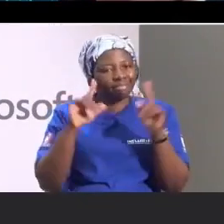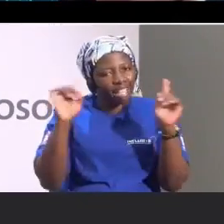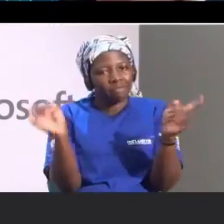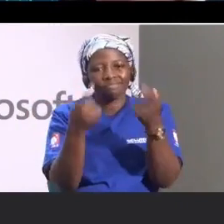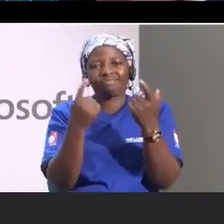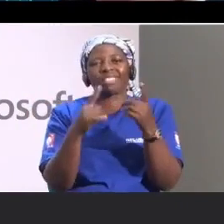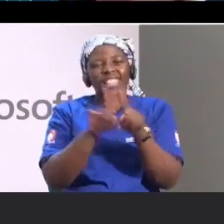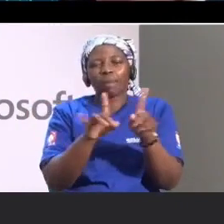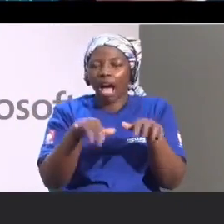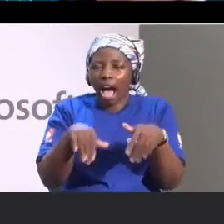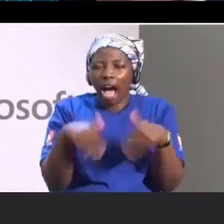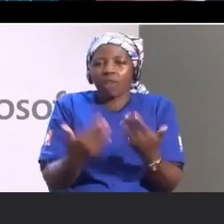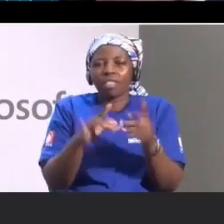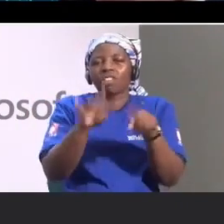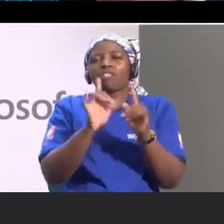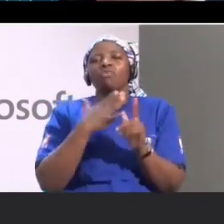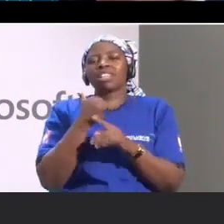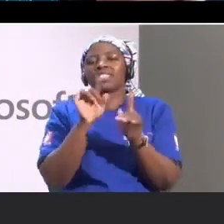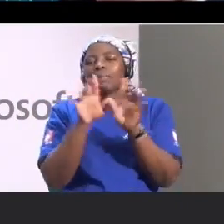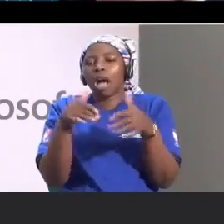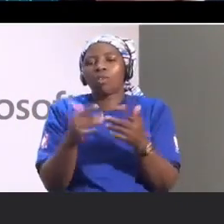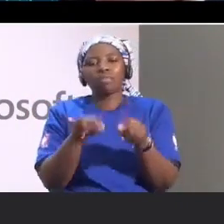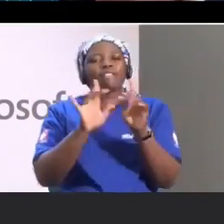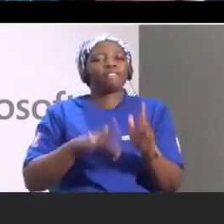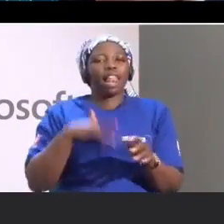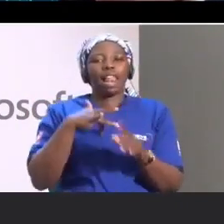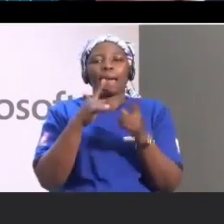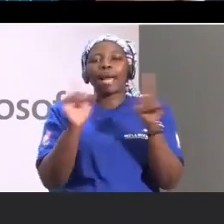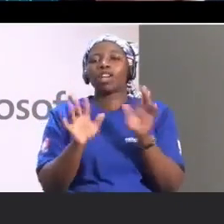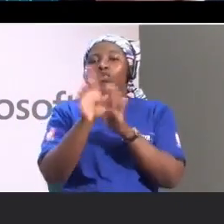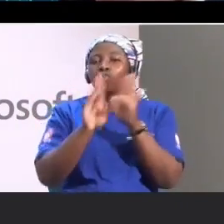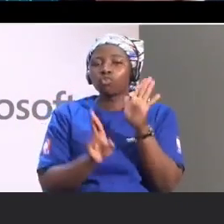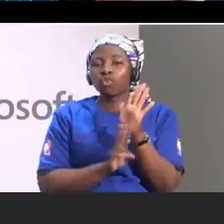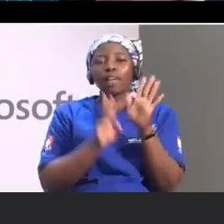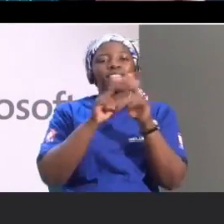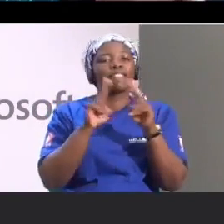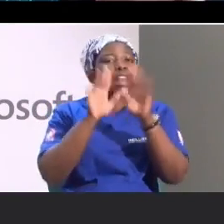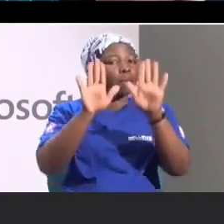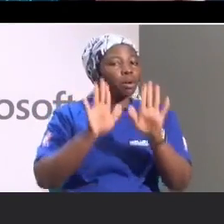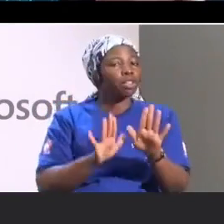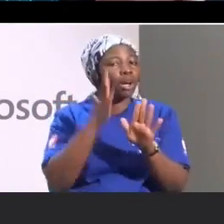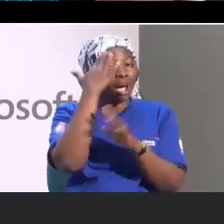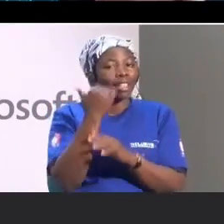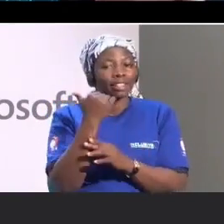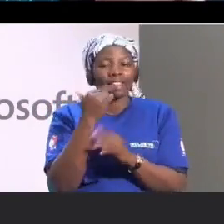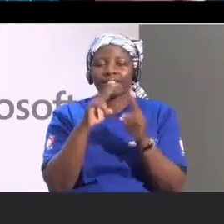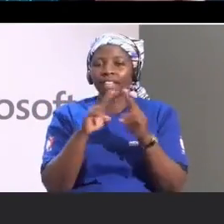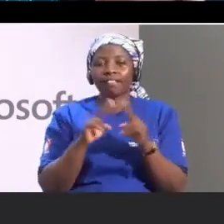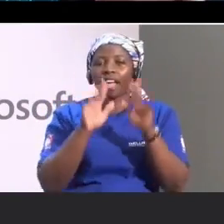they feel. But order is necessary because of some fundamental